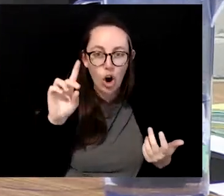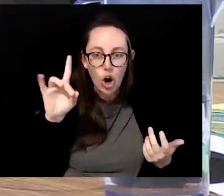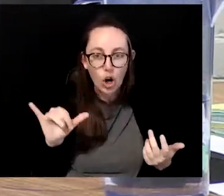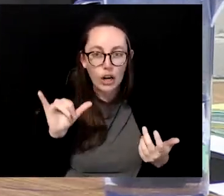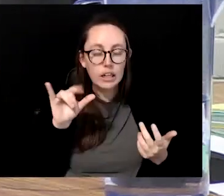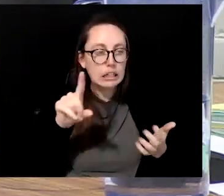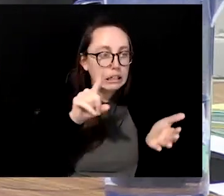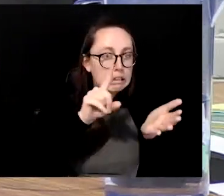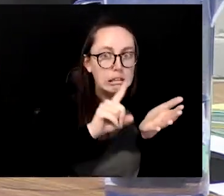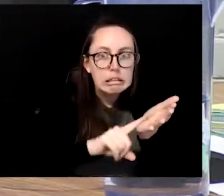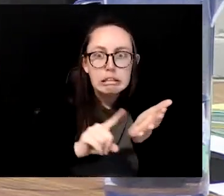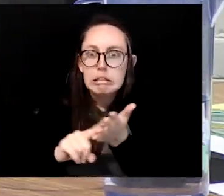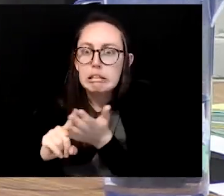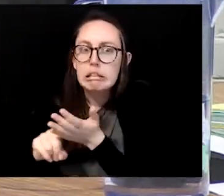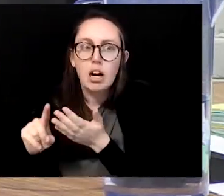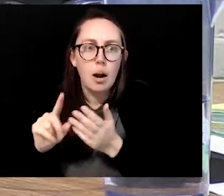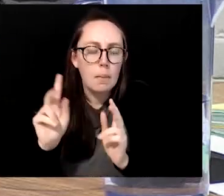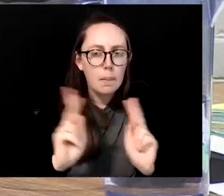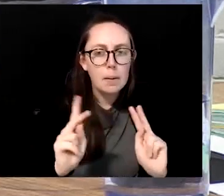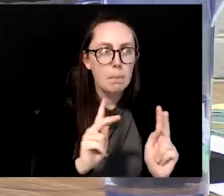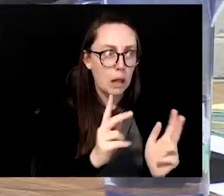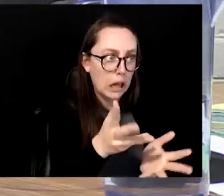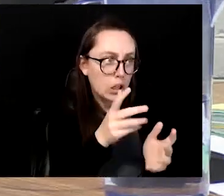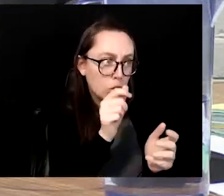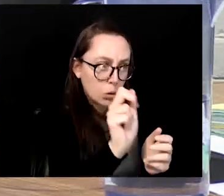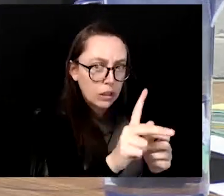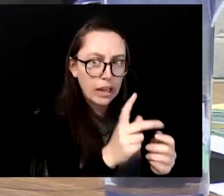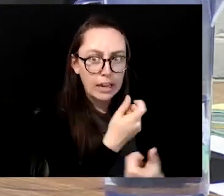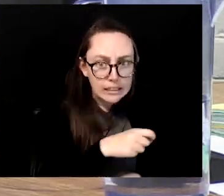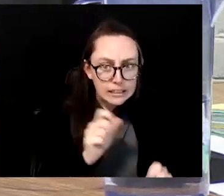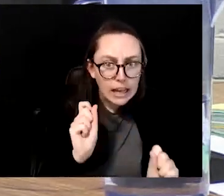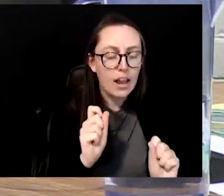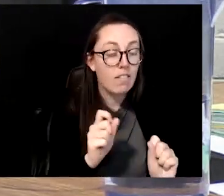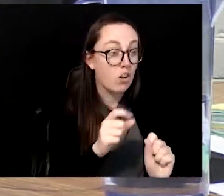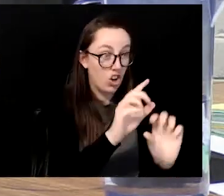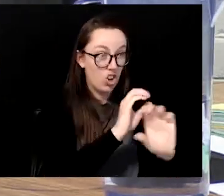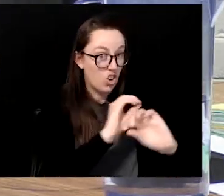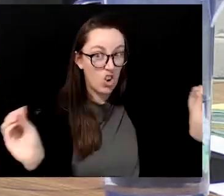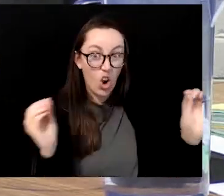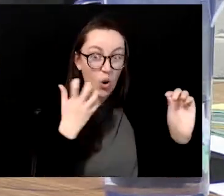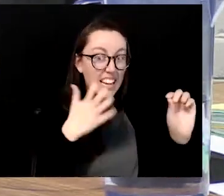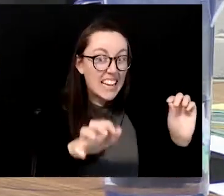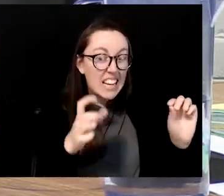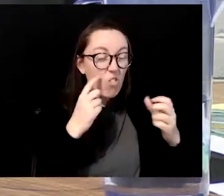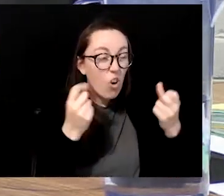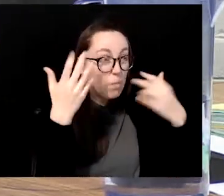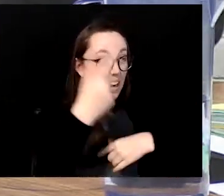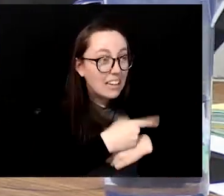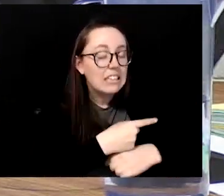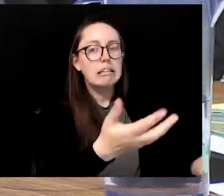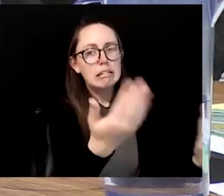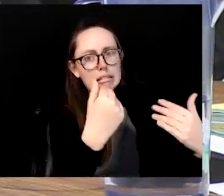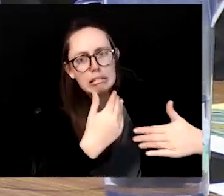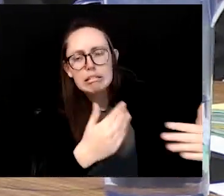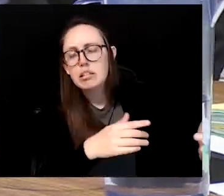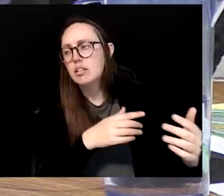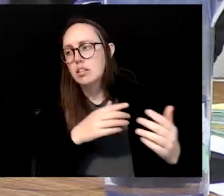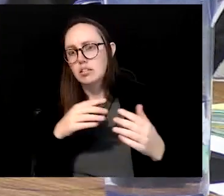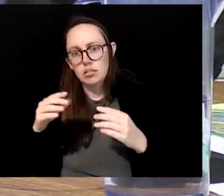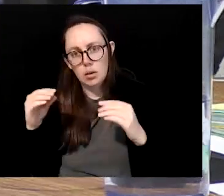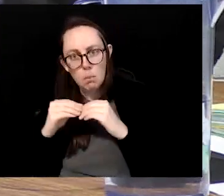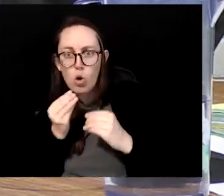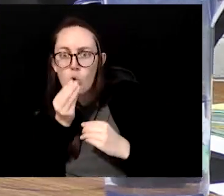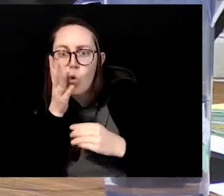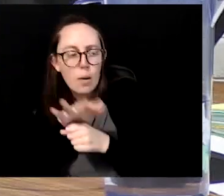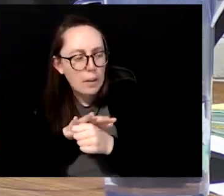were stranded for days without heat and getting them to to warmer shelter appreciate Chief Howard and